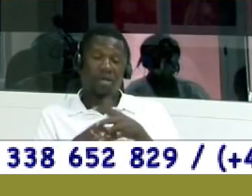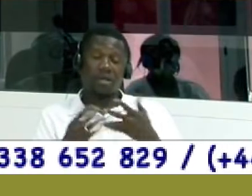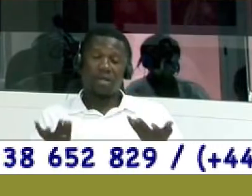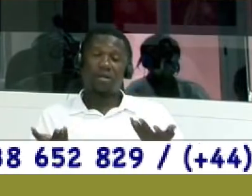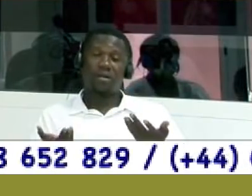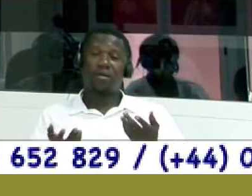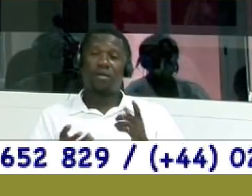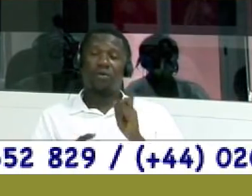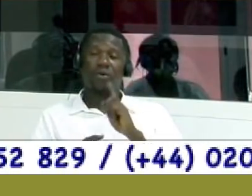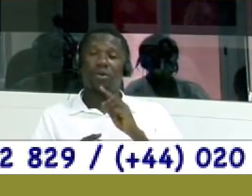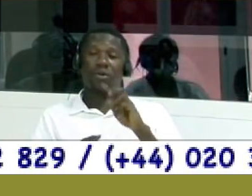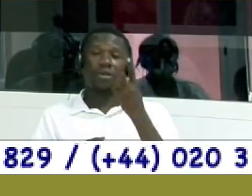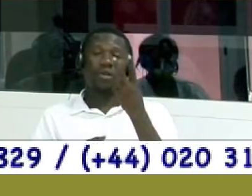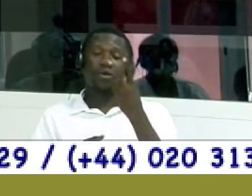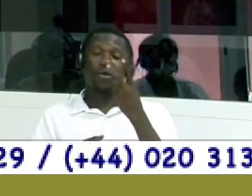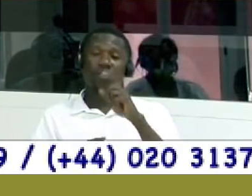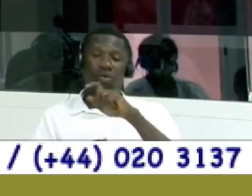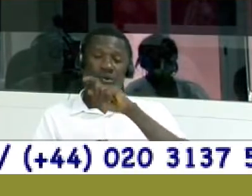what was the second question, sir?